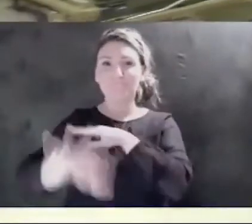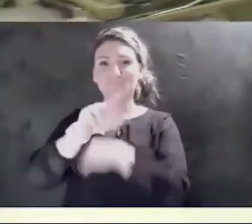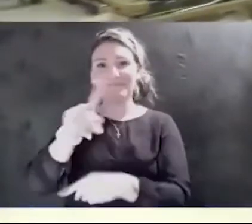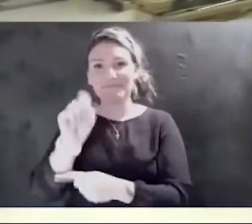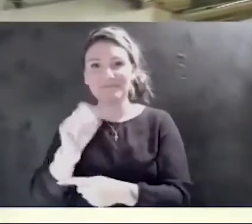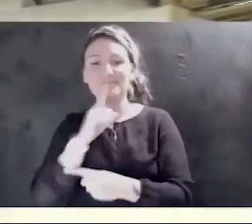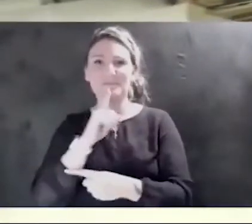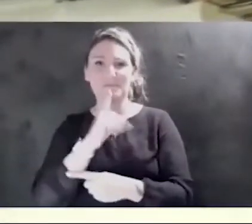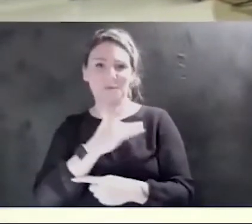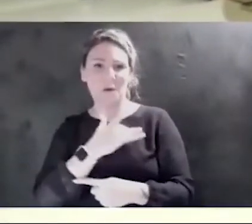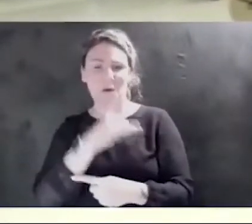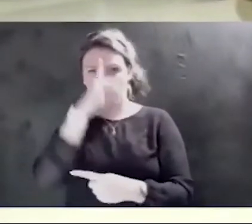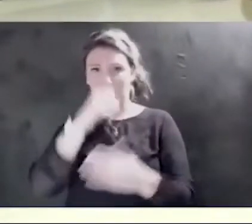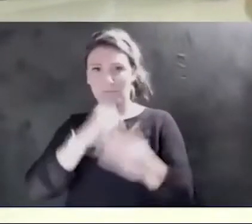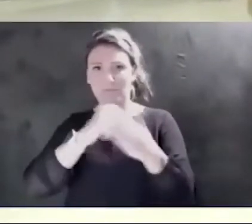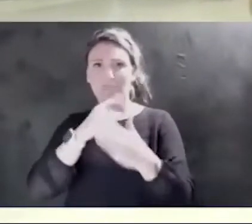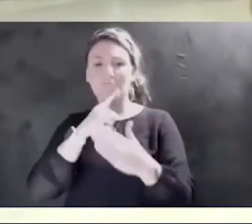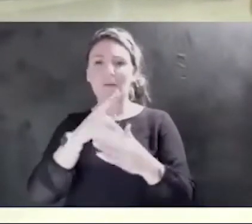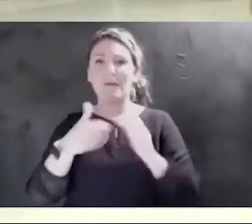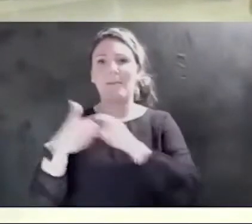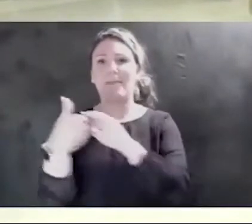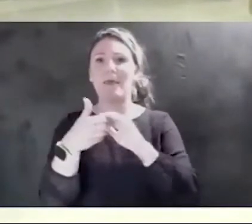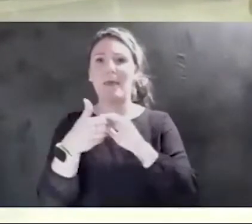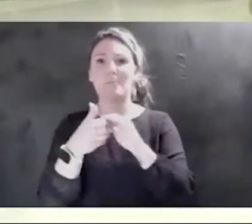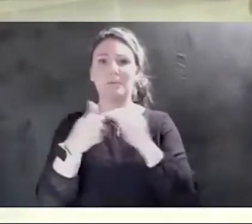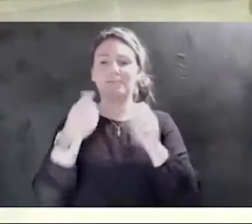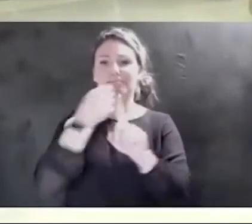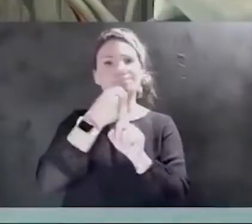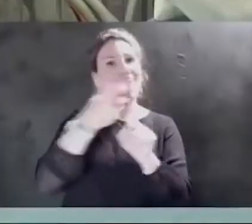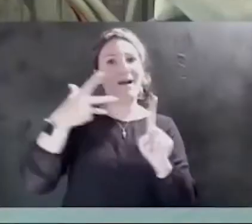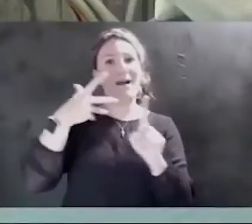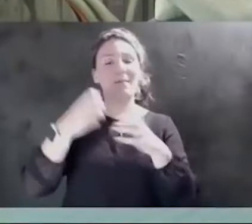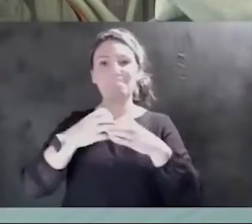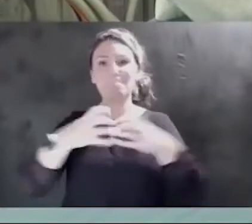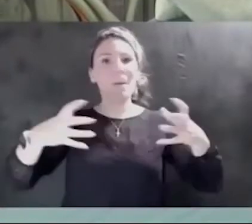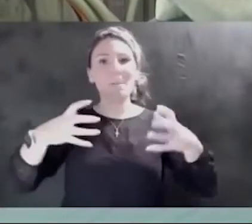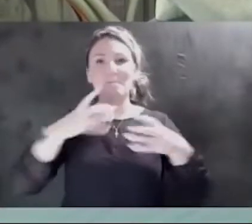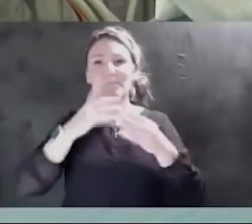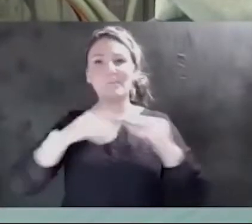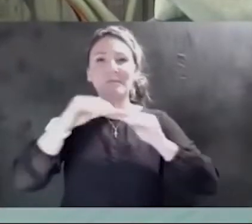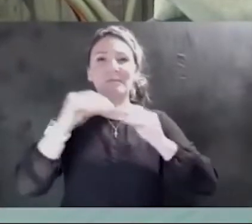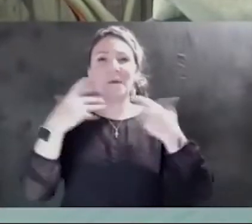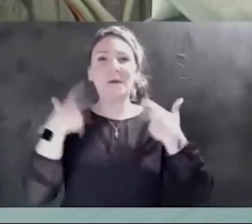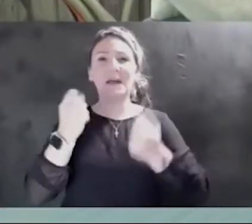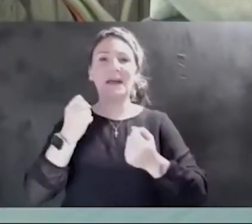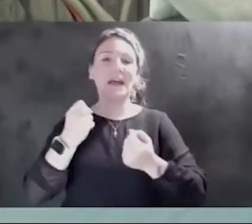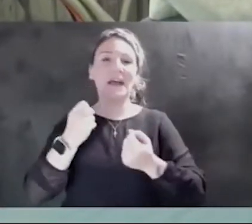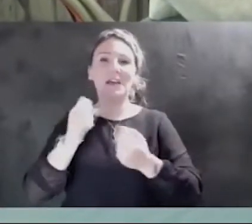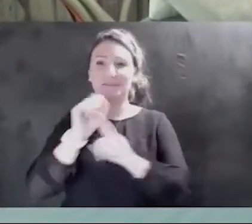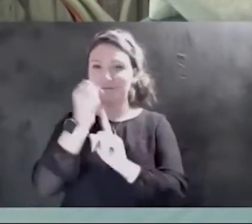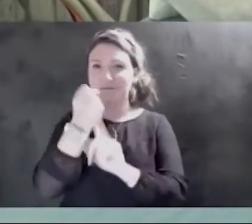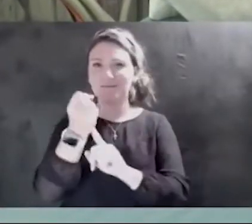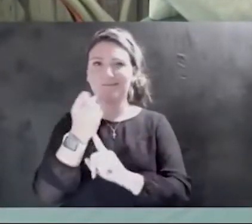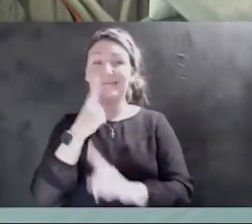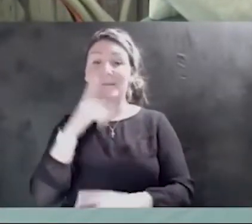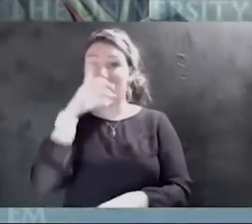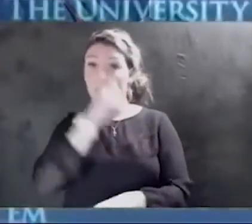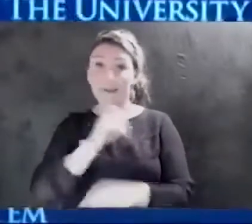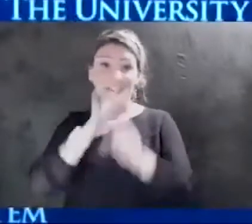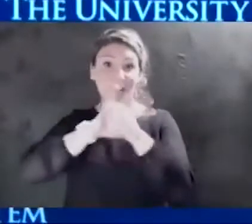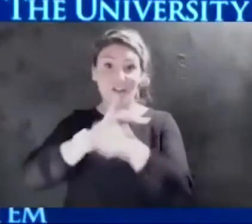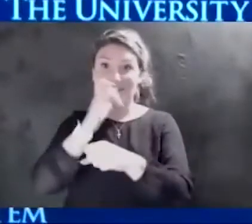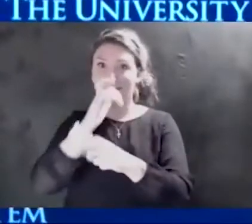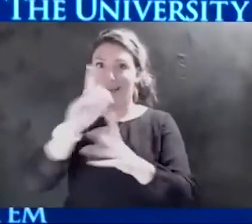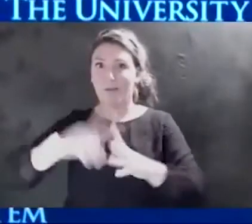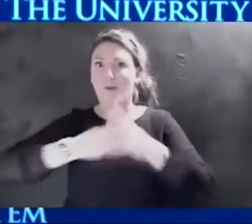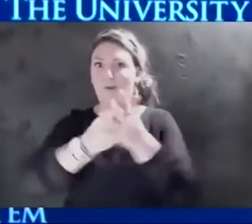Collaborative and has grown to include many more health conditions. I'm guessing COVID was not on that original list.